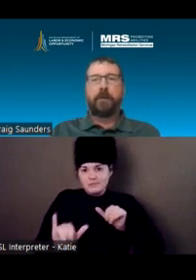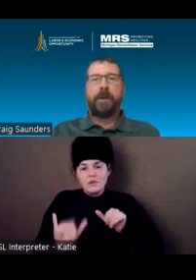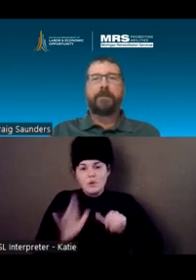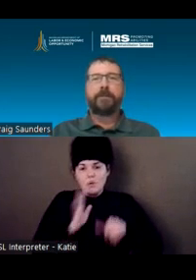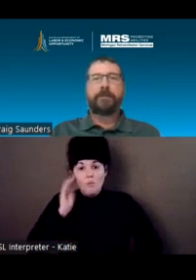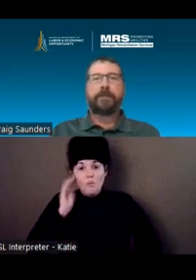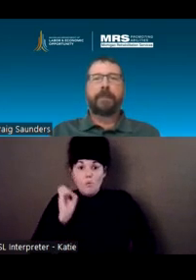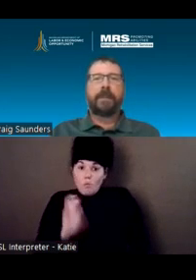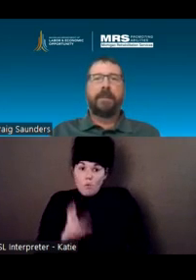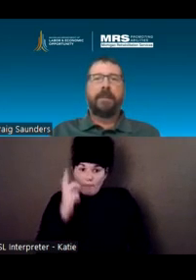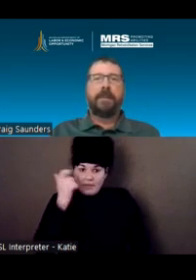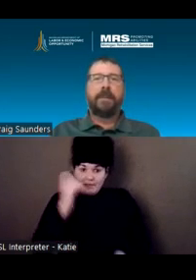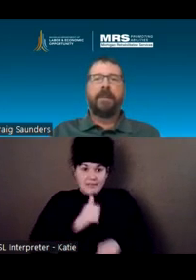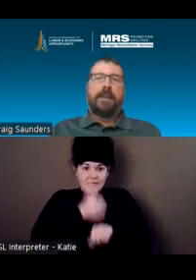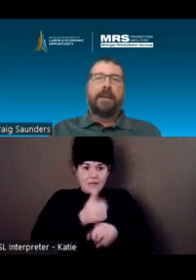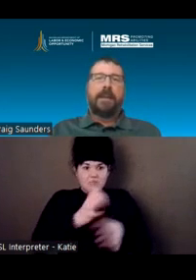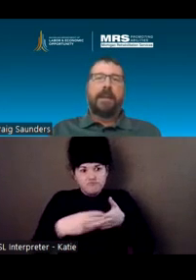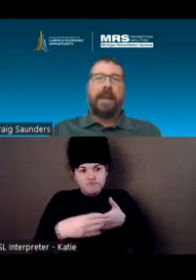their employer.